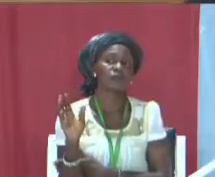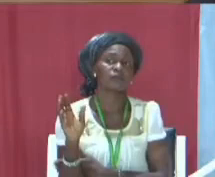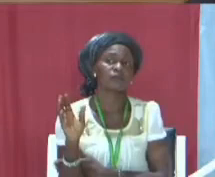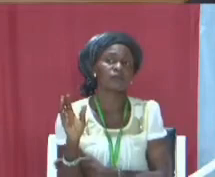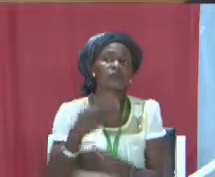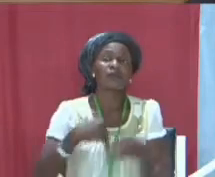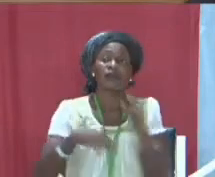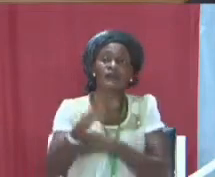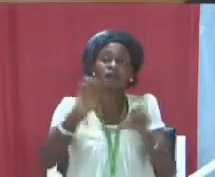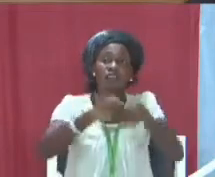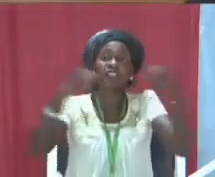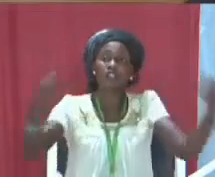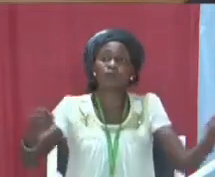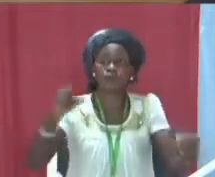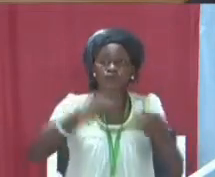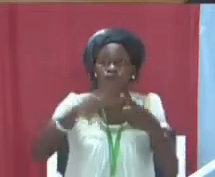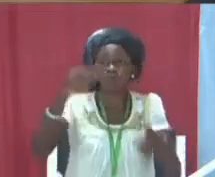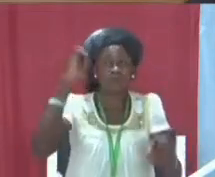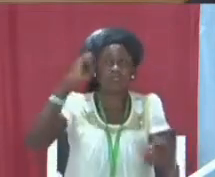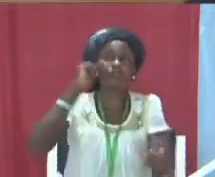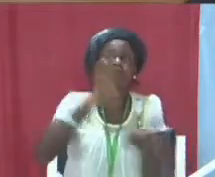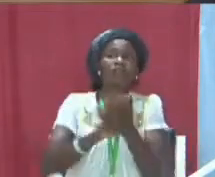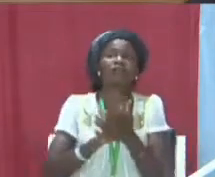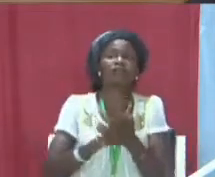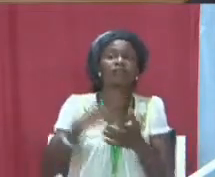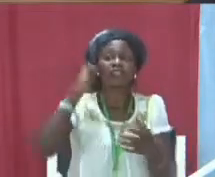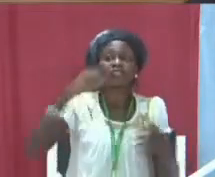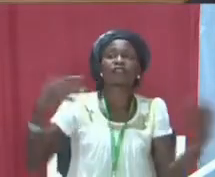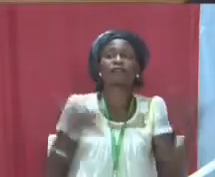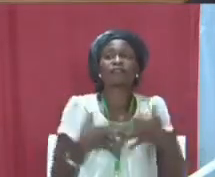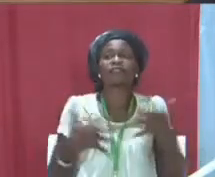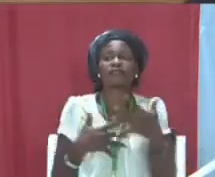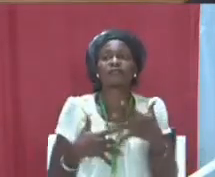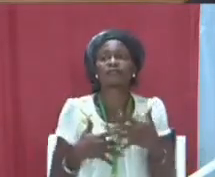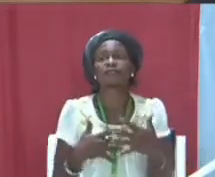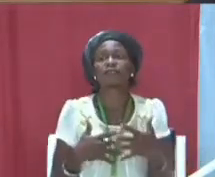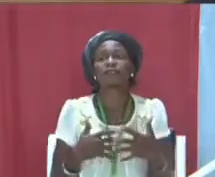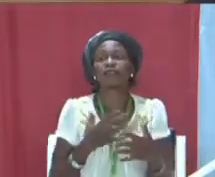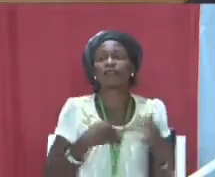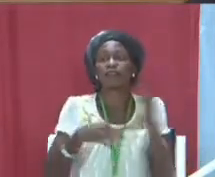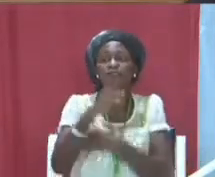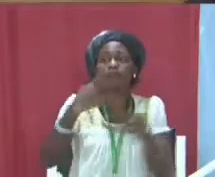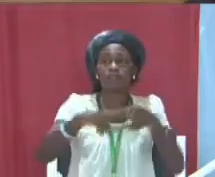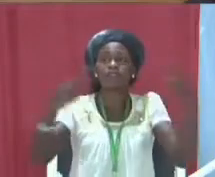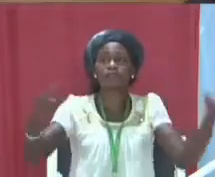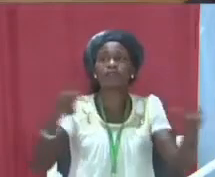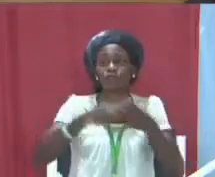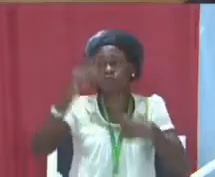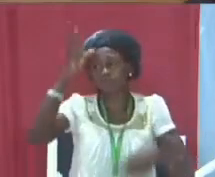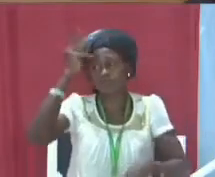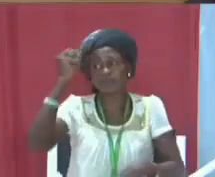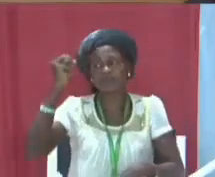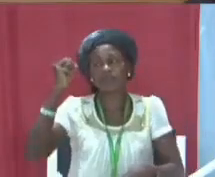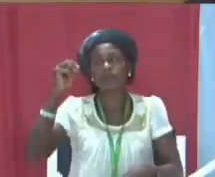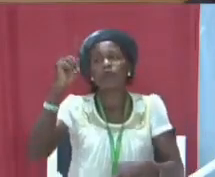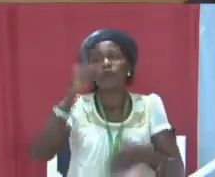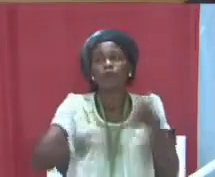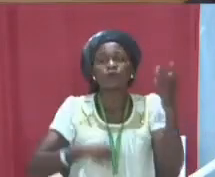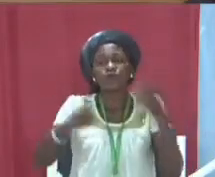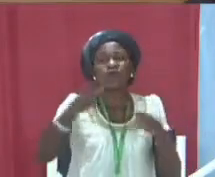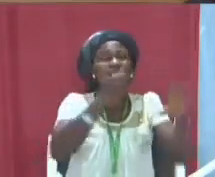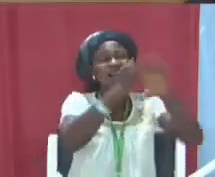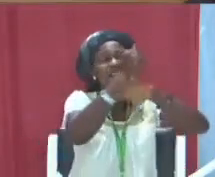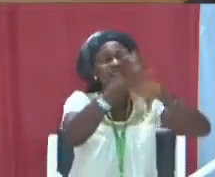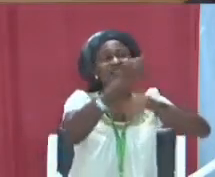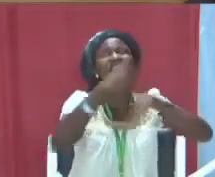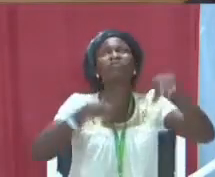And God exposed to him his pride, his fear, and God revealed to him, what you are accusing me